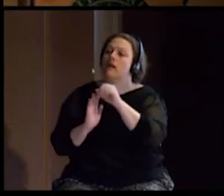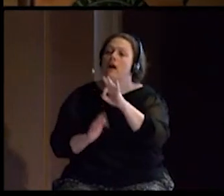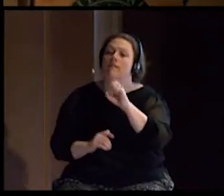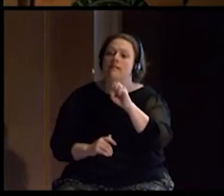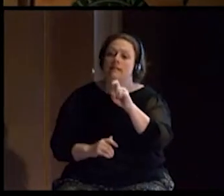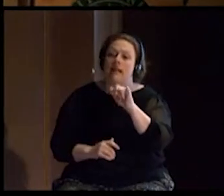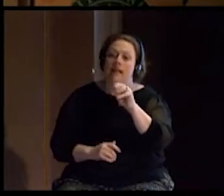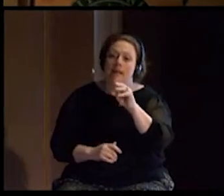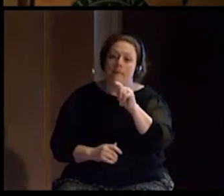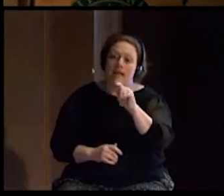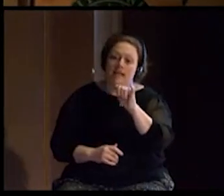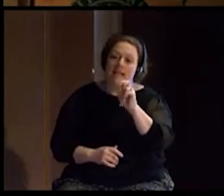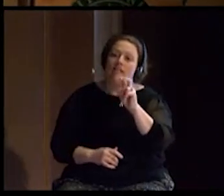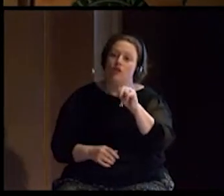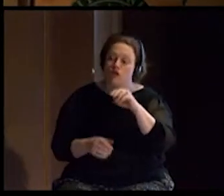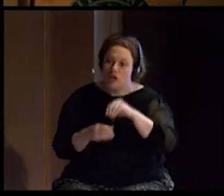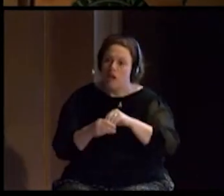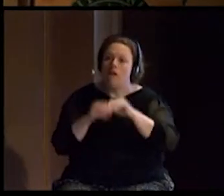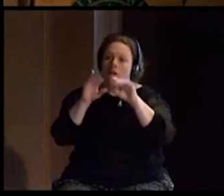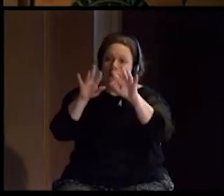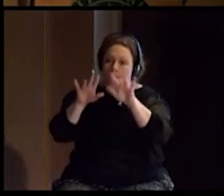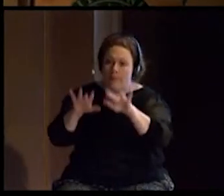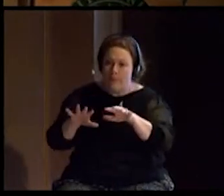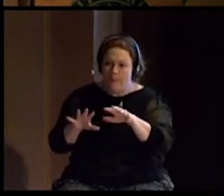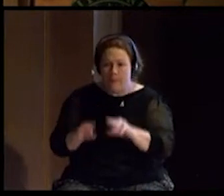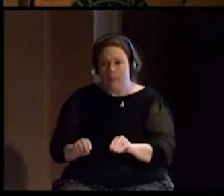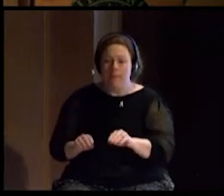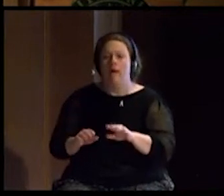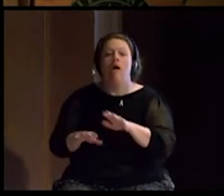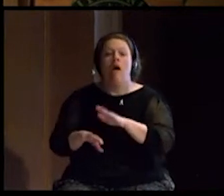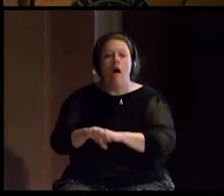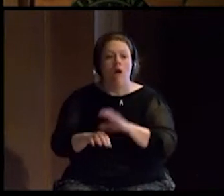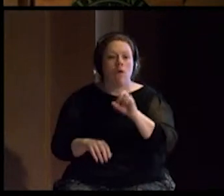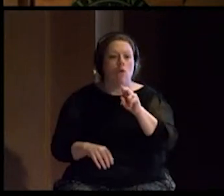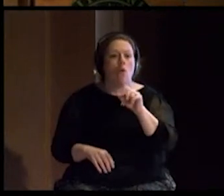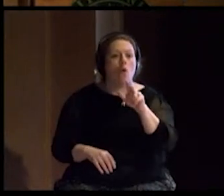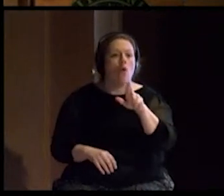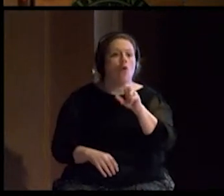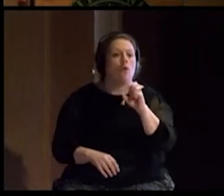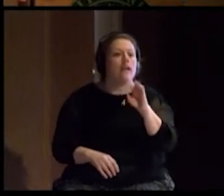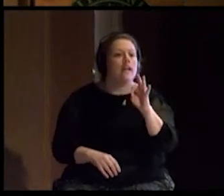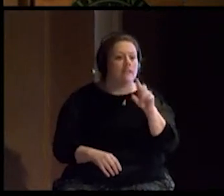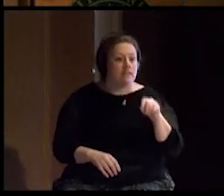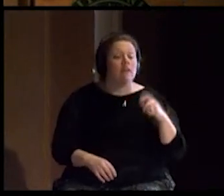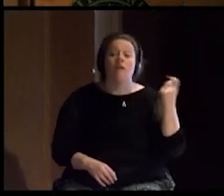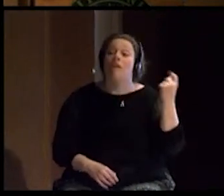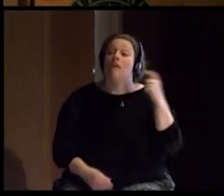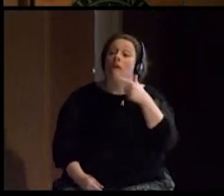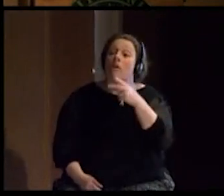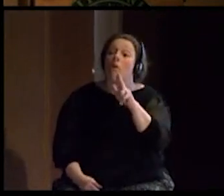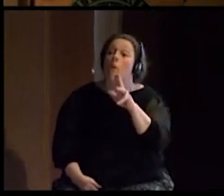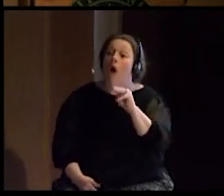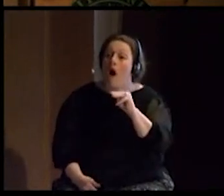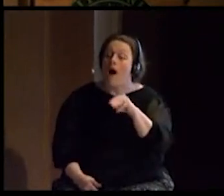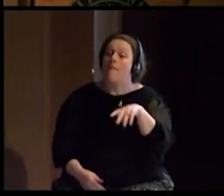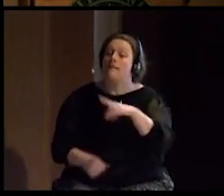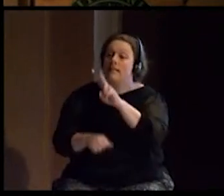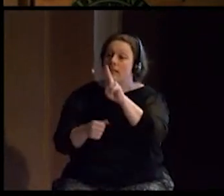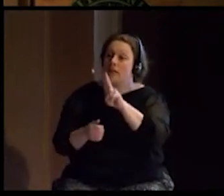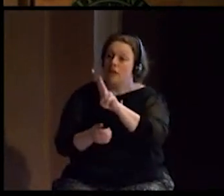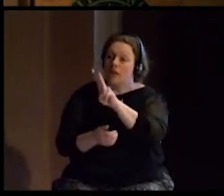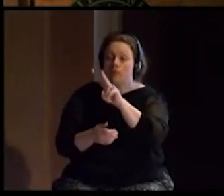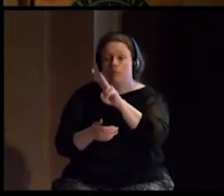coral reefs. And before I start, I would like to orient you, where is Guam actually? Guam is a US territory in the tropical Western